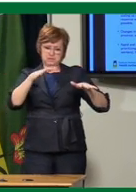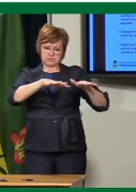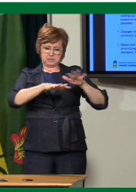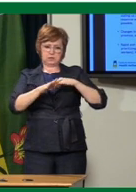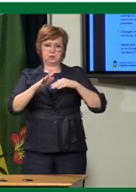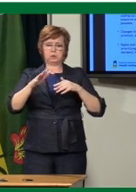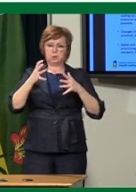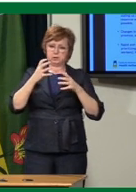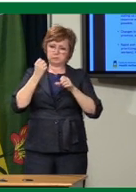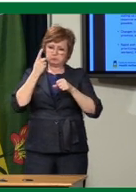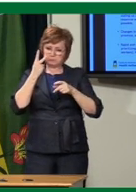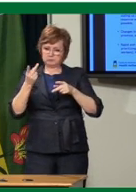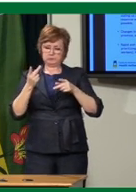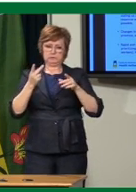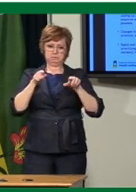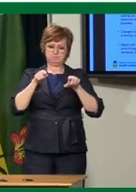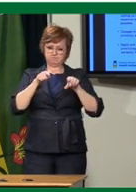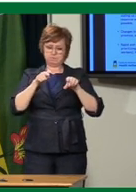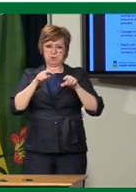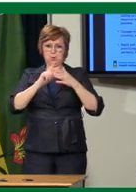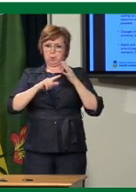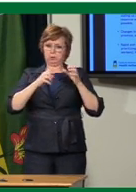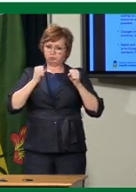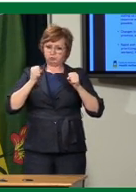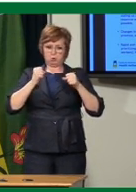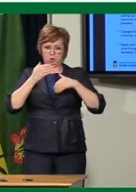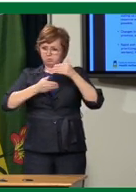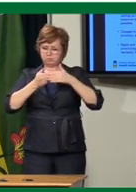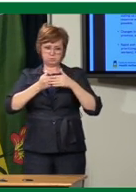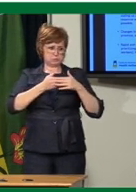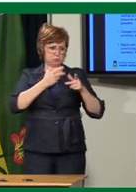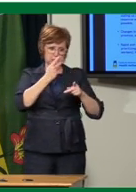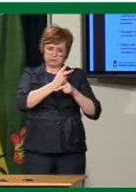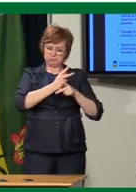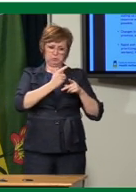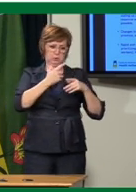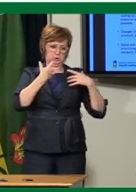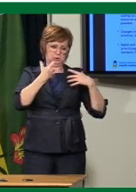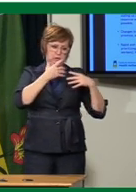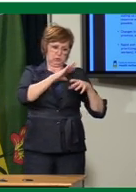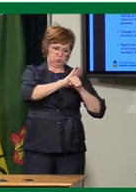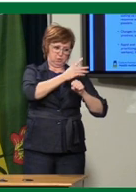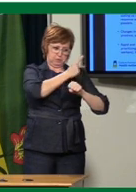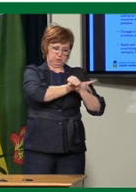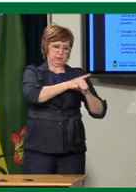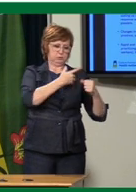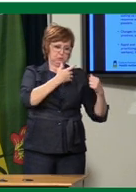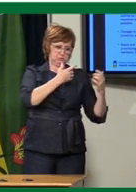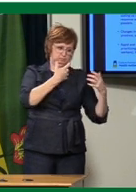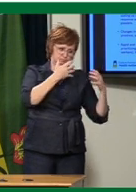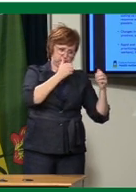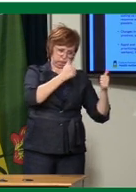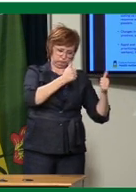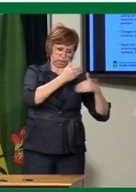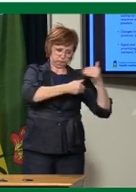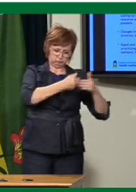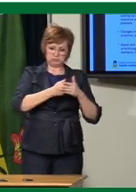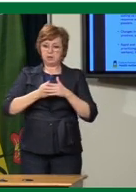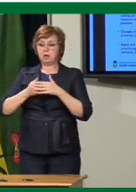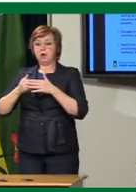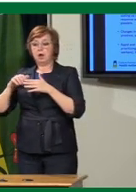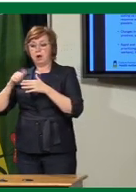COVID, but also be able to sustain non-COVID services as much as we can. We expect that